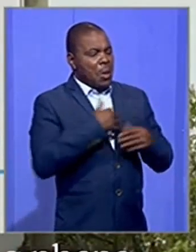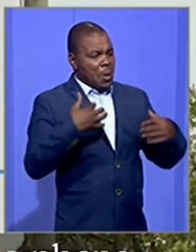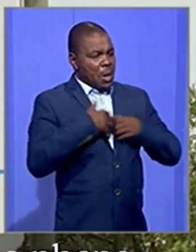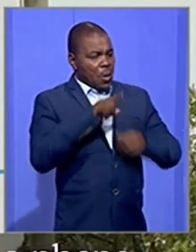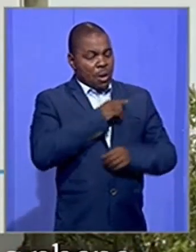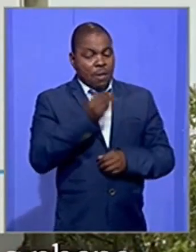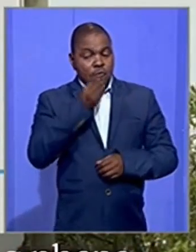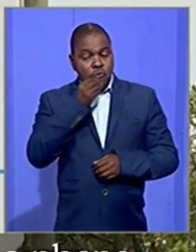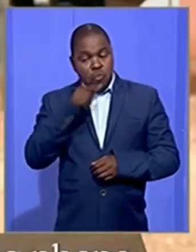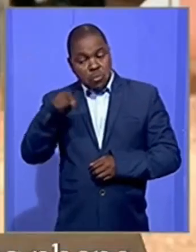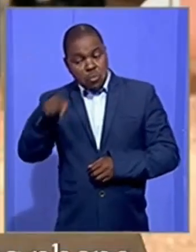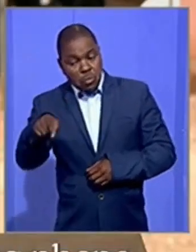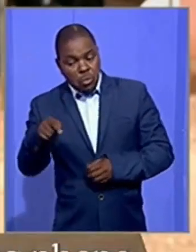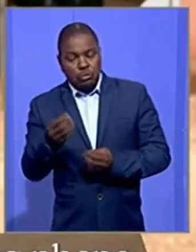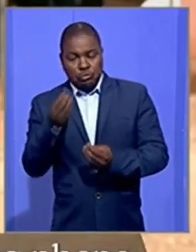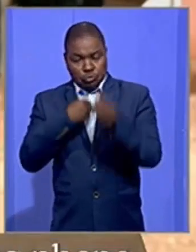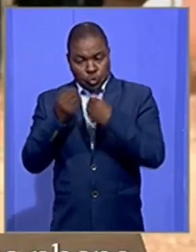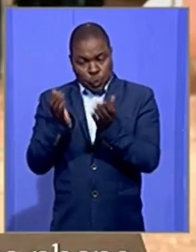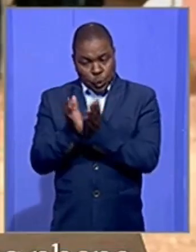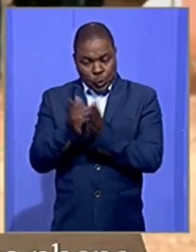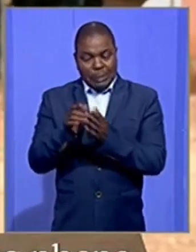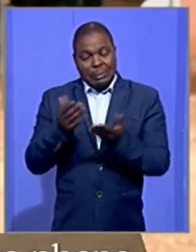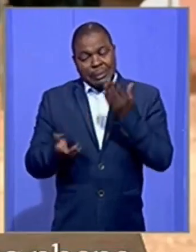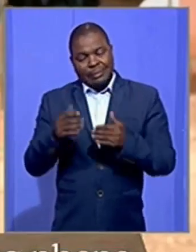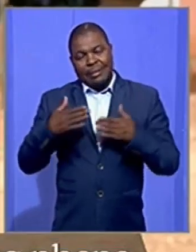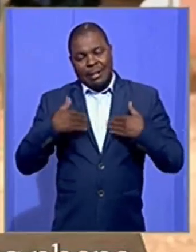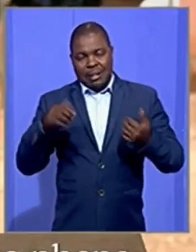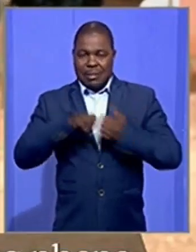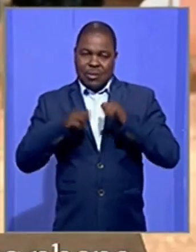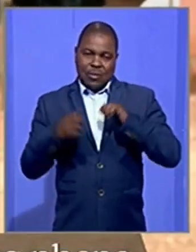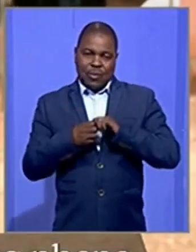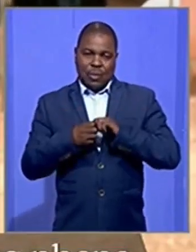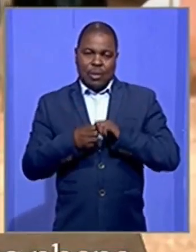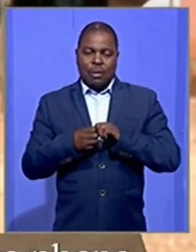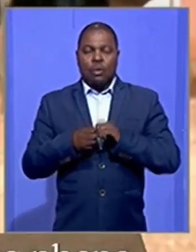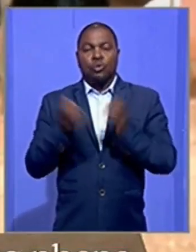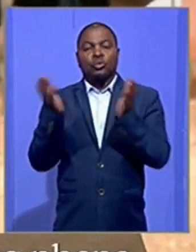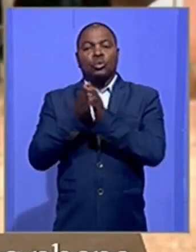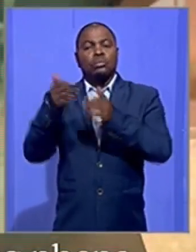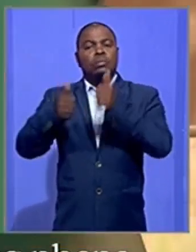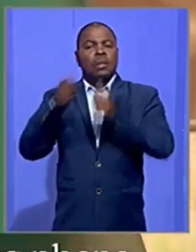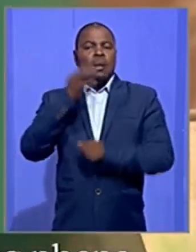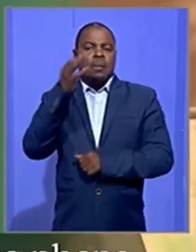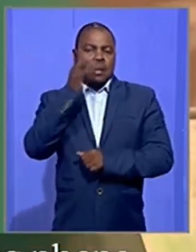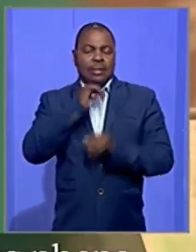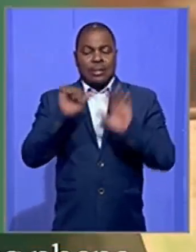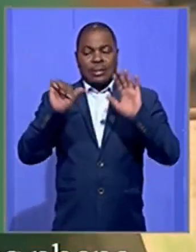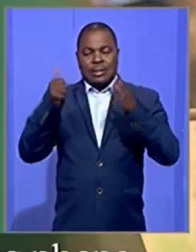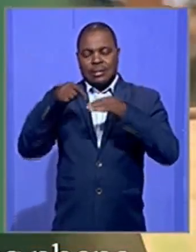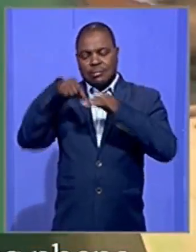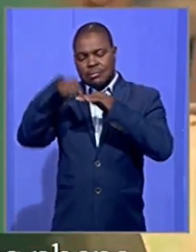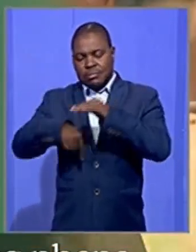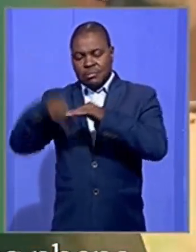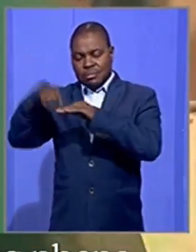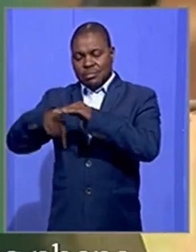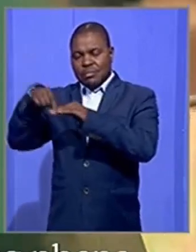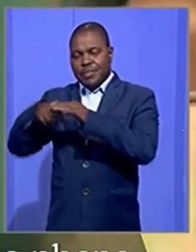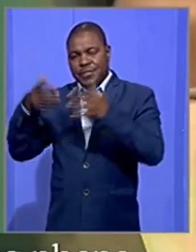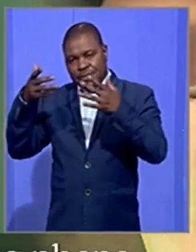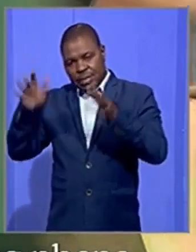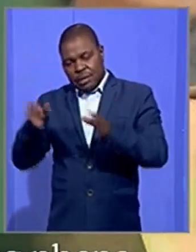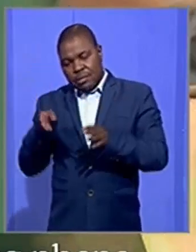sekolong se di ka baka mathata a boitekanelo. Balaodi ba sekolo ba re go epilwe mesima le 3 ya go goga metsi kwa sekolong